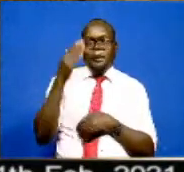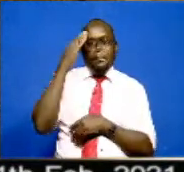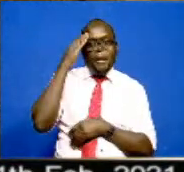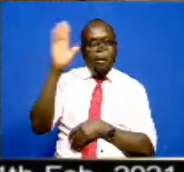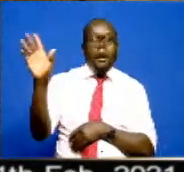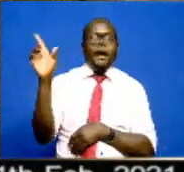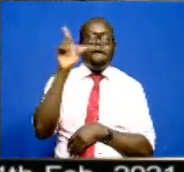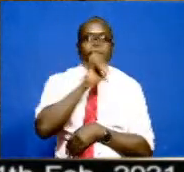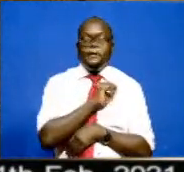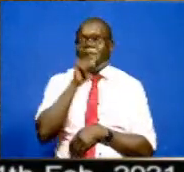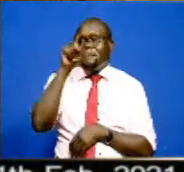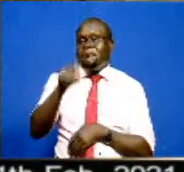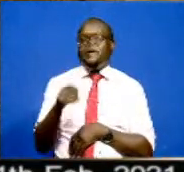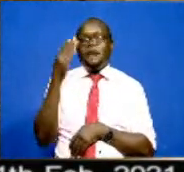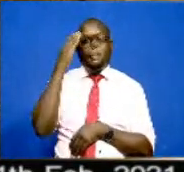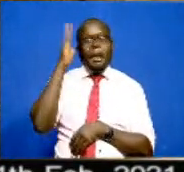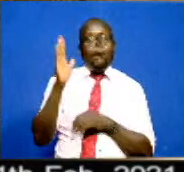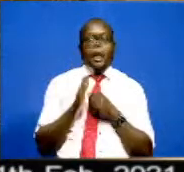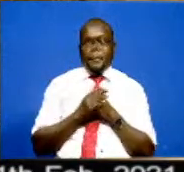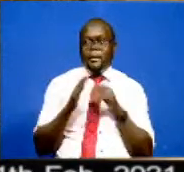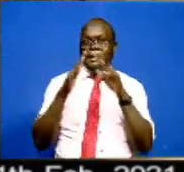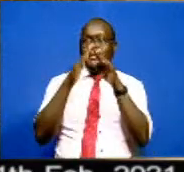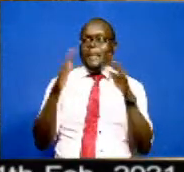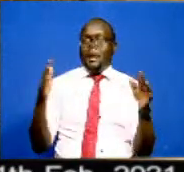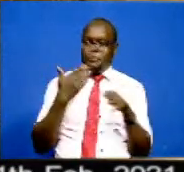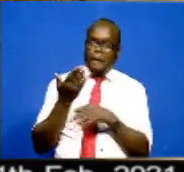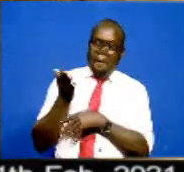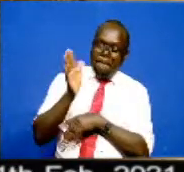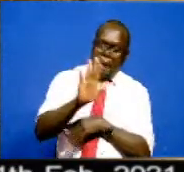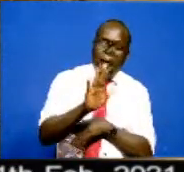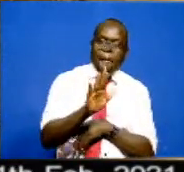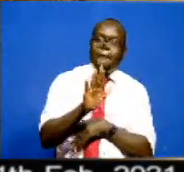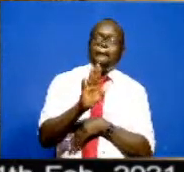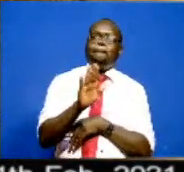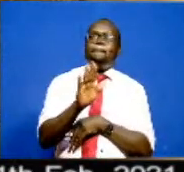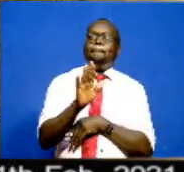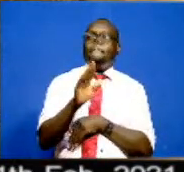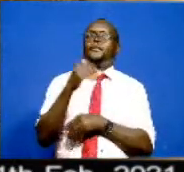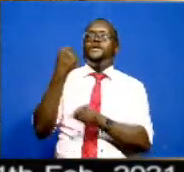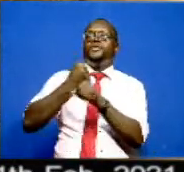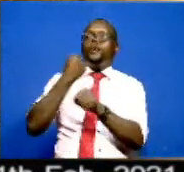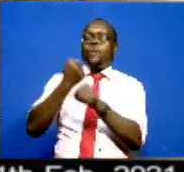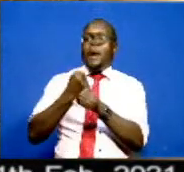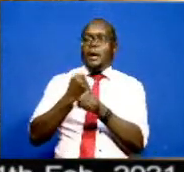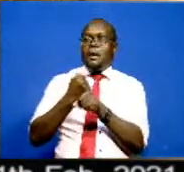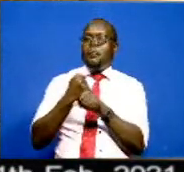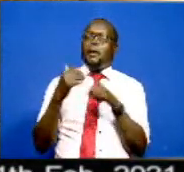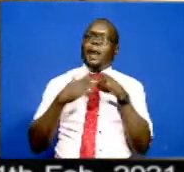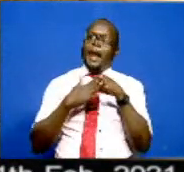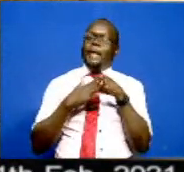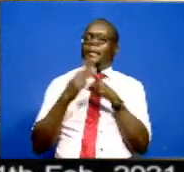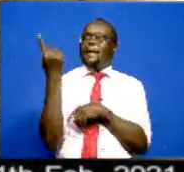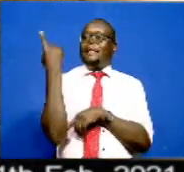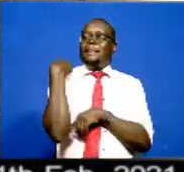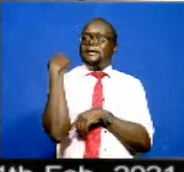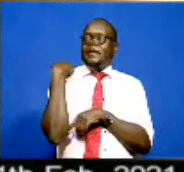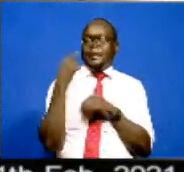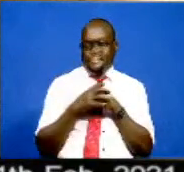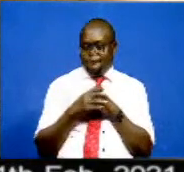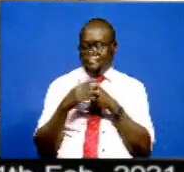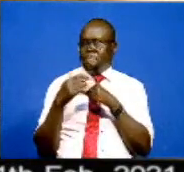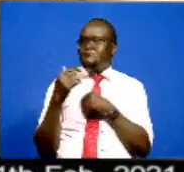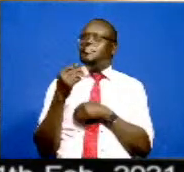account. That the House resumed its sittings on 9th of